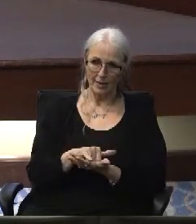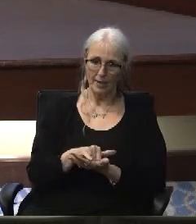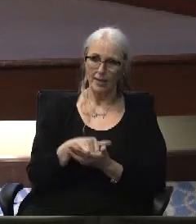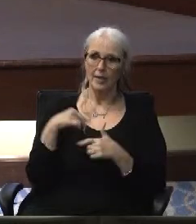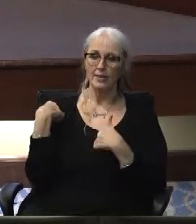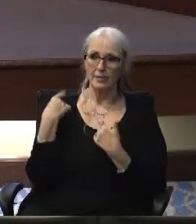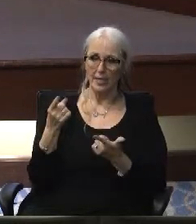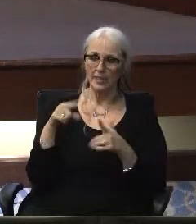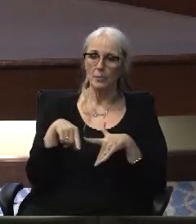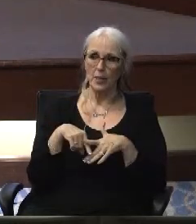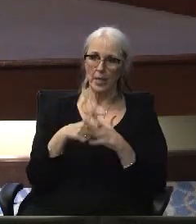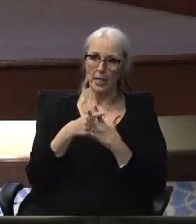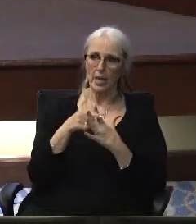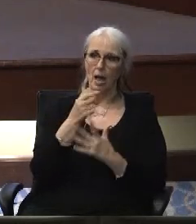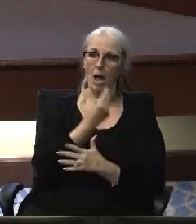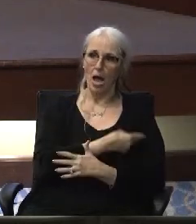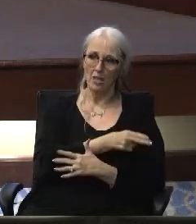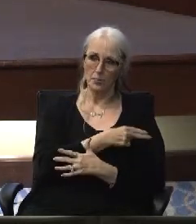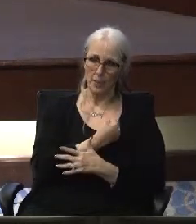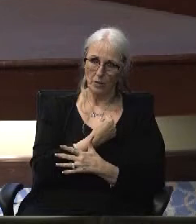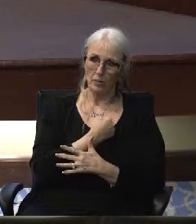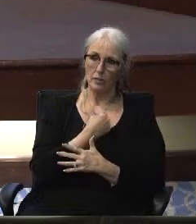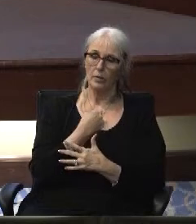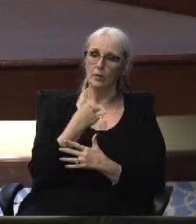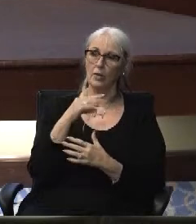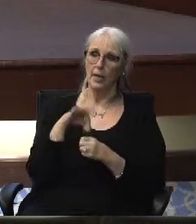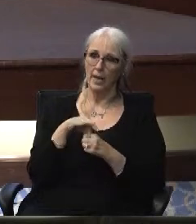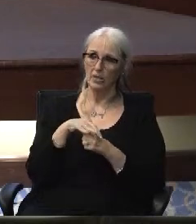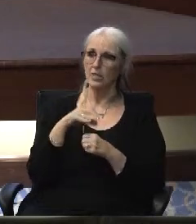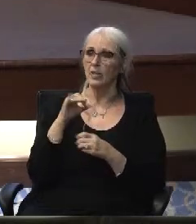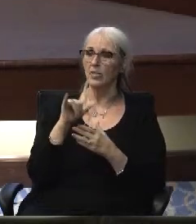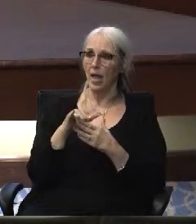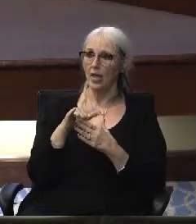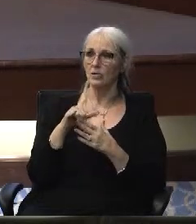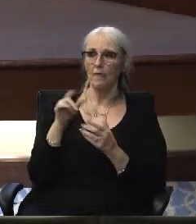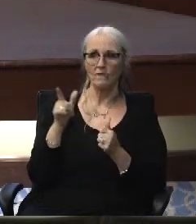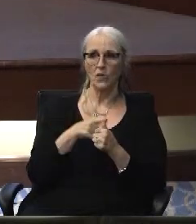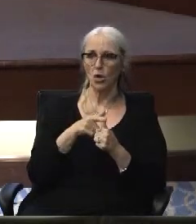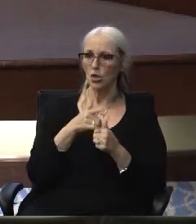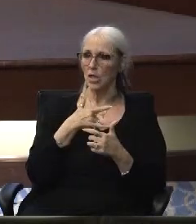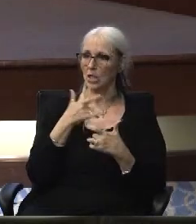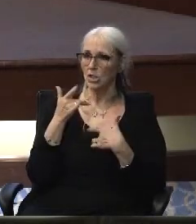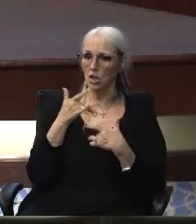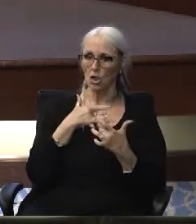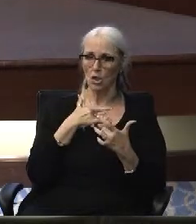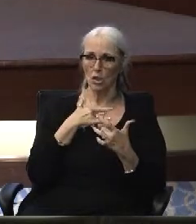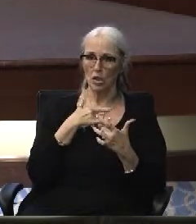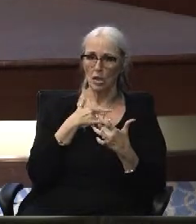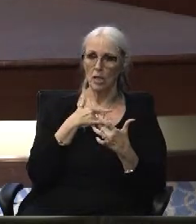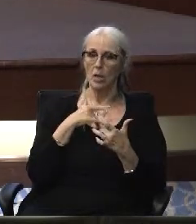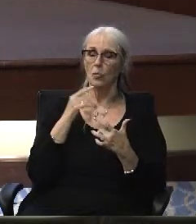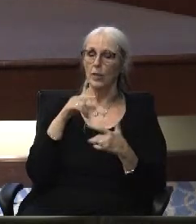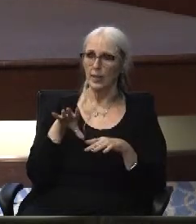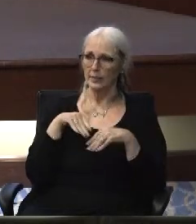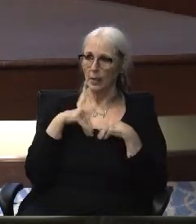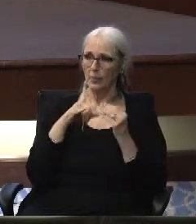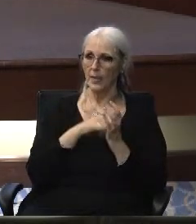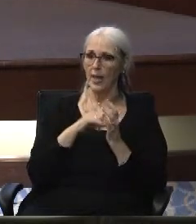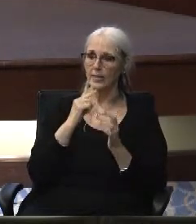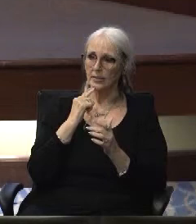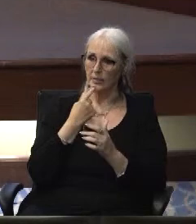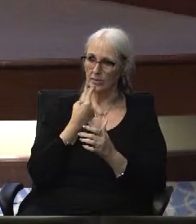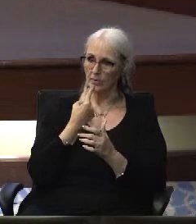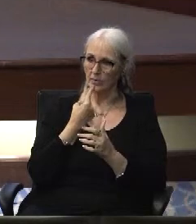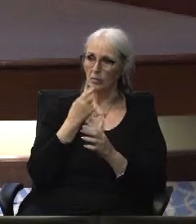the beginning of this, hospital capacity, like Jim said, has been our primary concern. We're taking it incredibly seriously. This